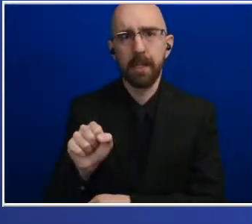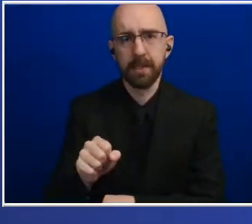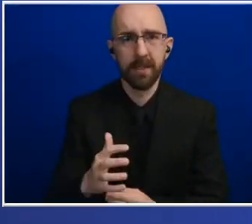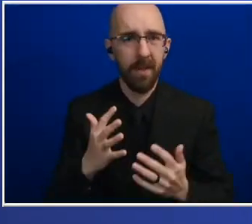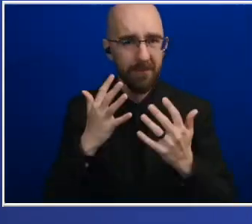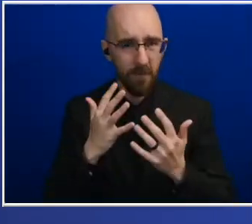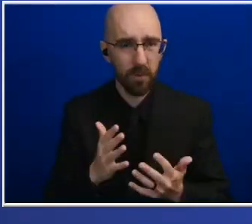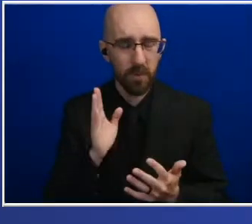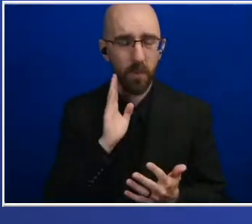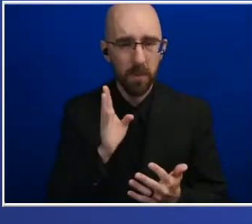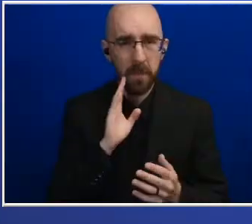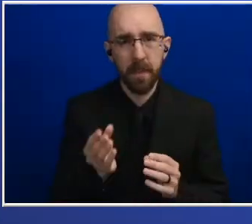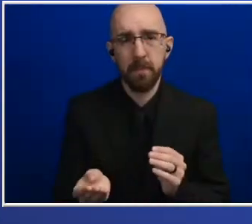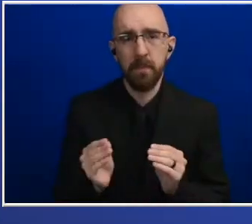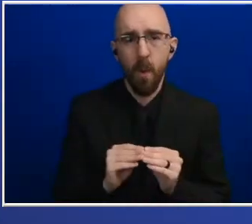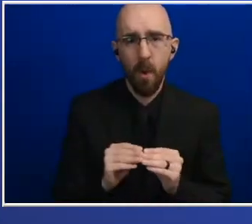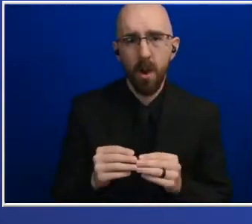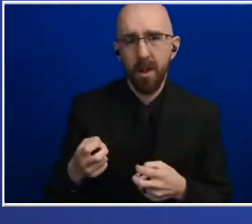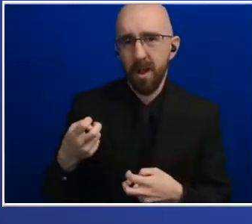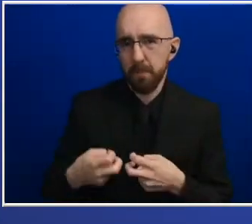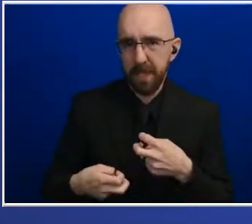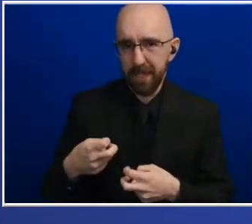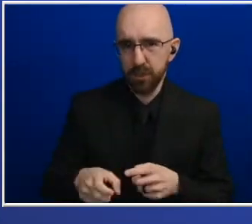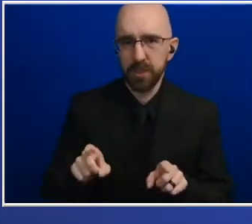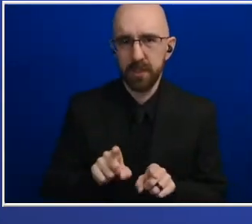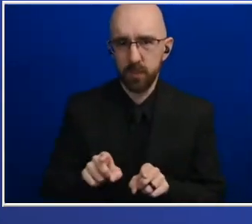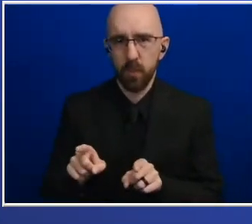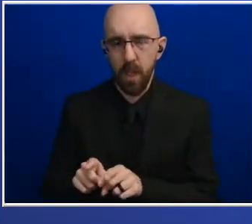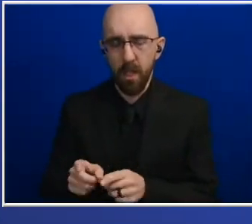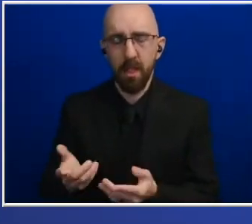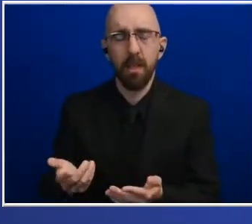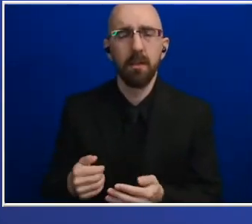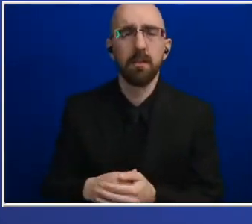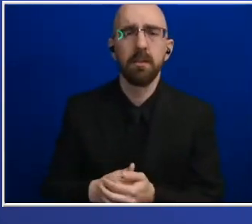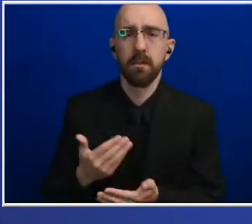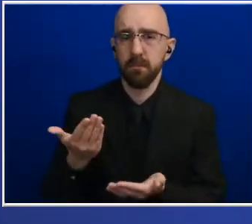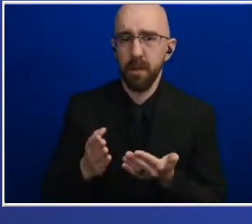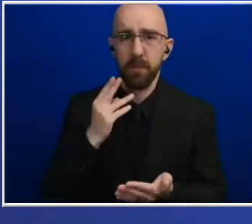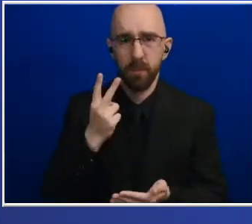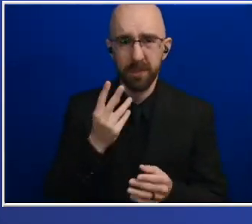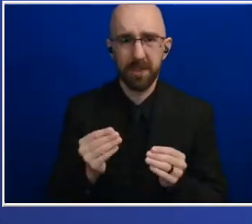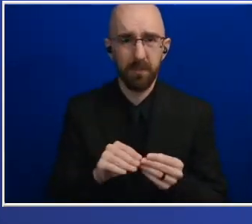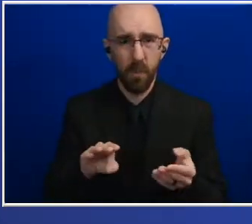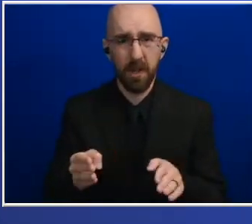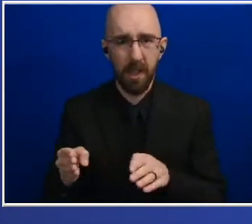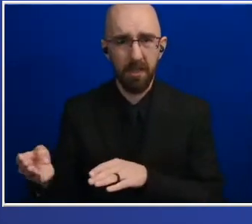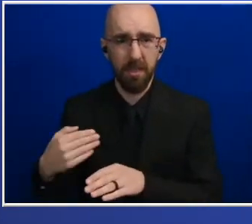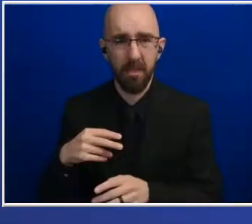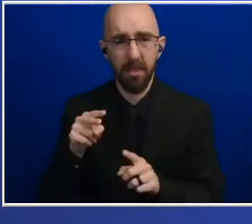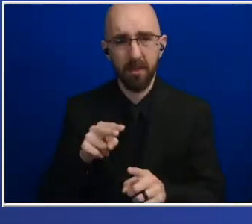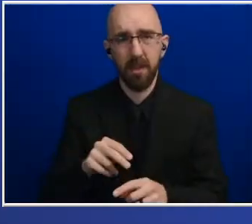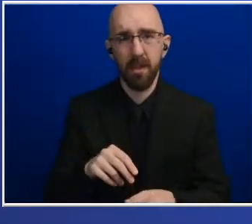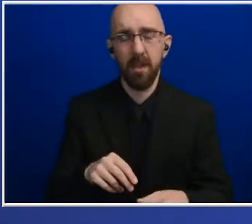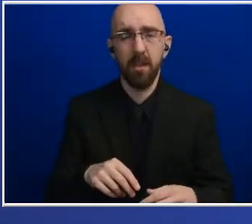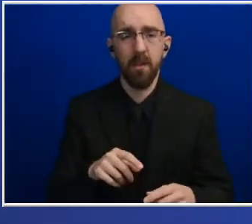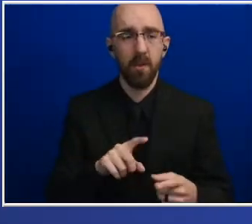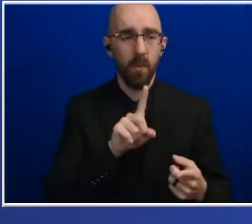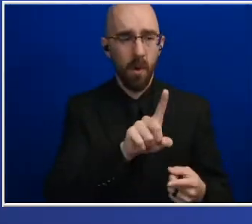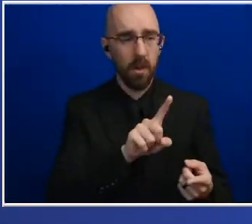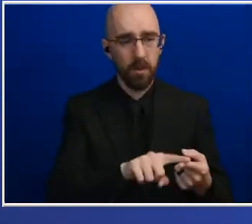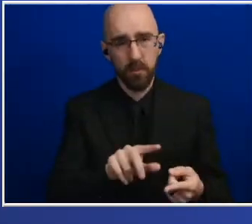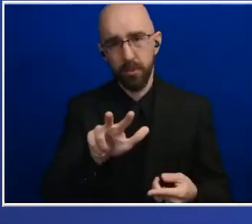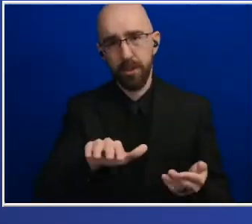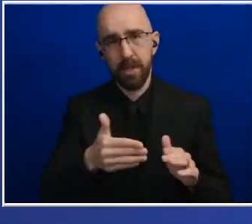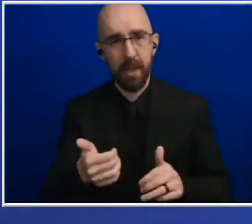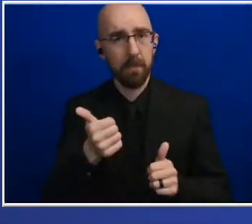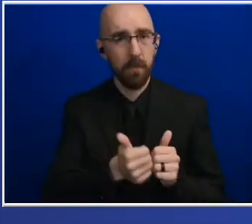more complications as well. And unfortunately, we probably will see more deaths. We are looking at 1 to 3 deaths per 1,000 cases of measles.